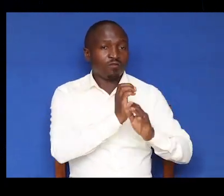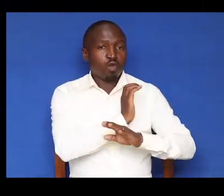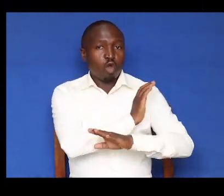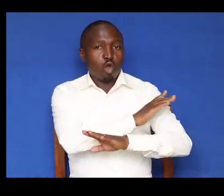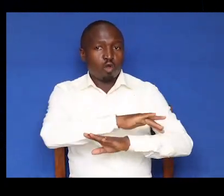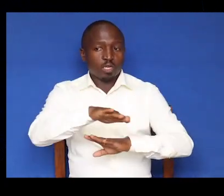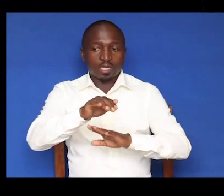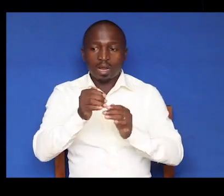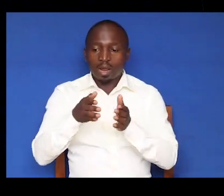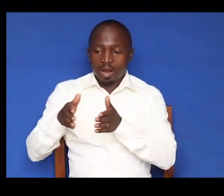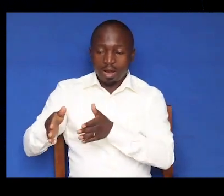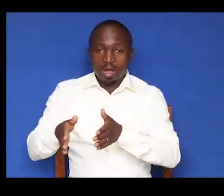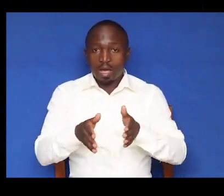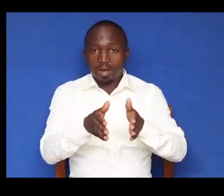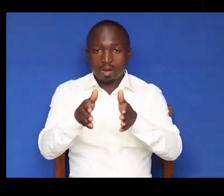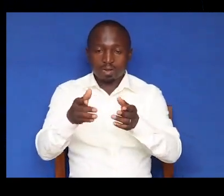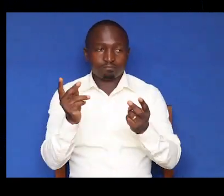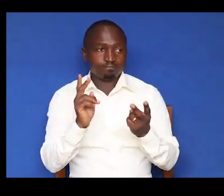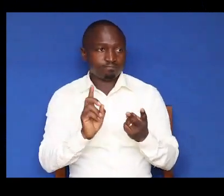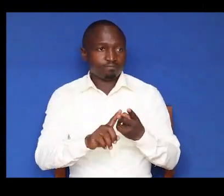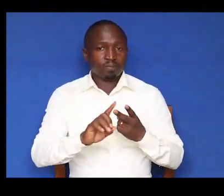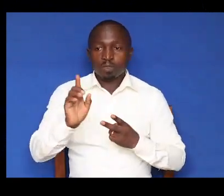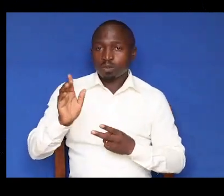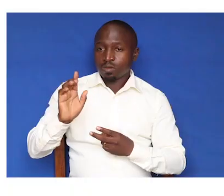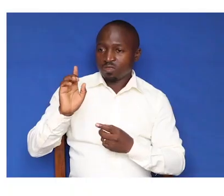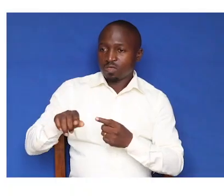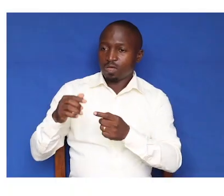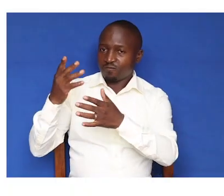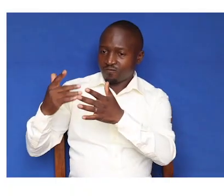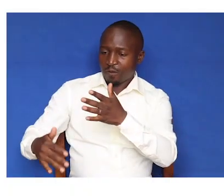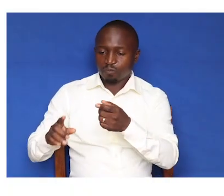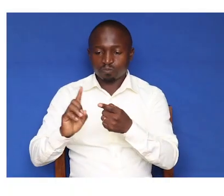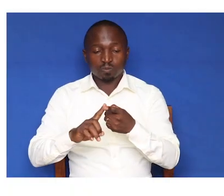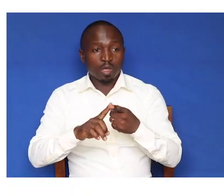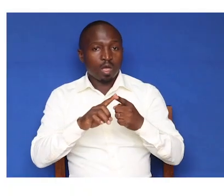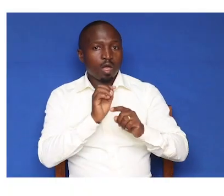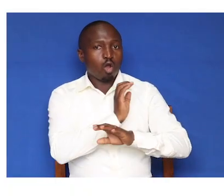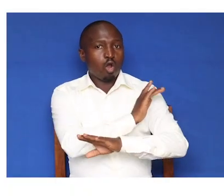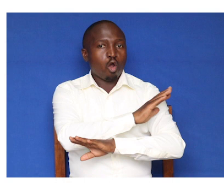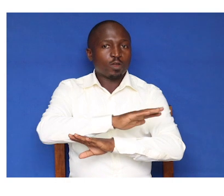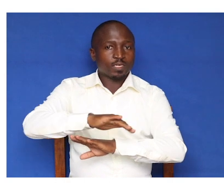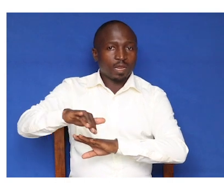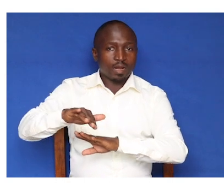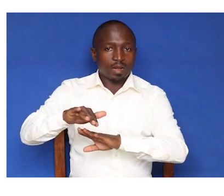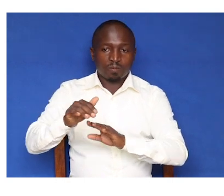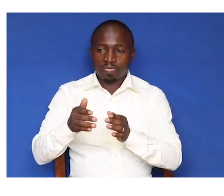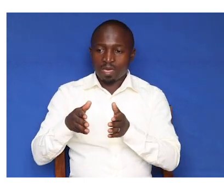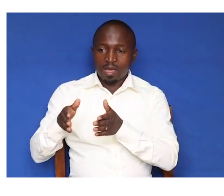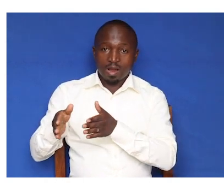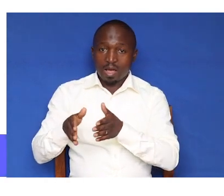types. So here, we have the following. Ocean currents are